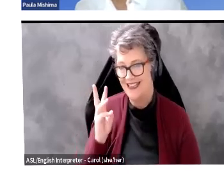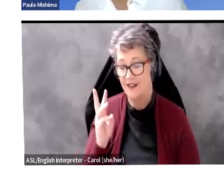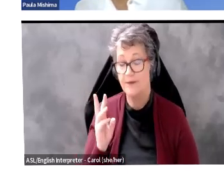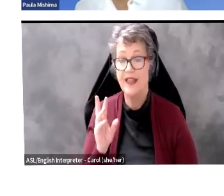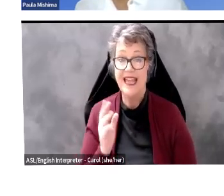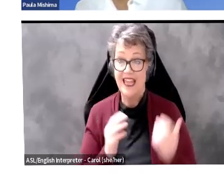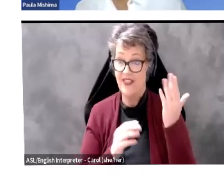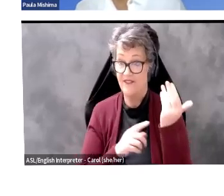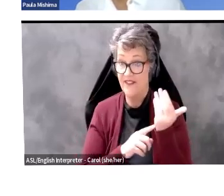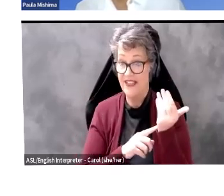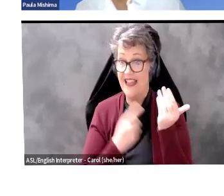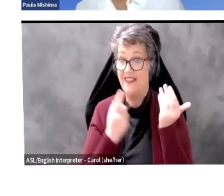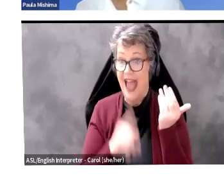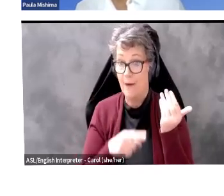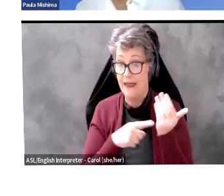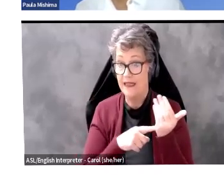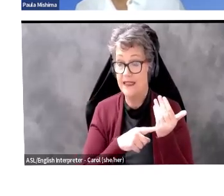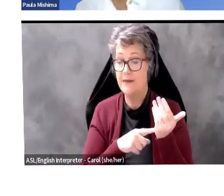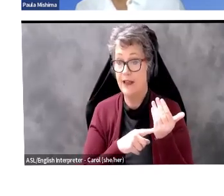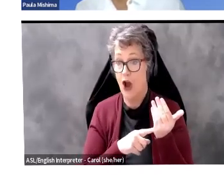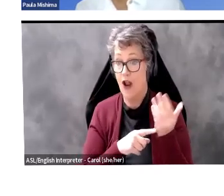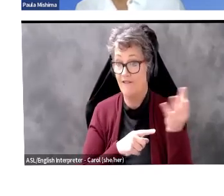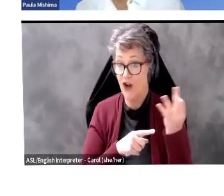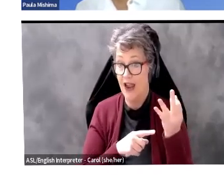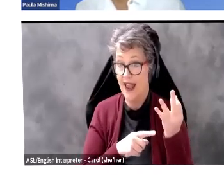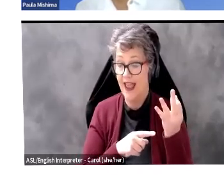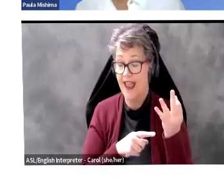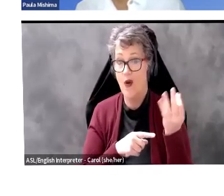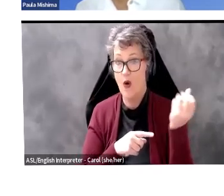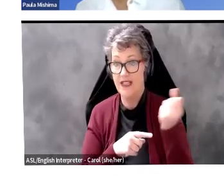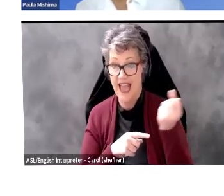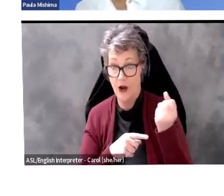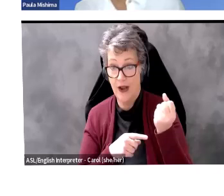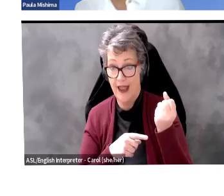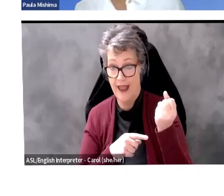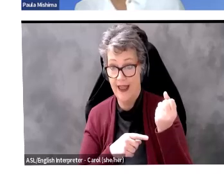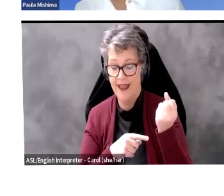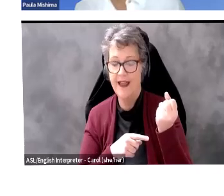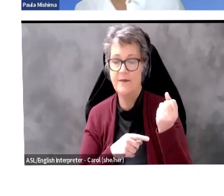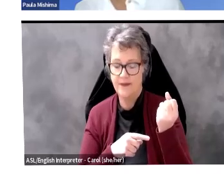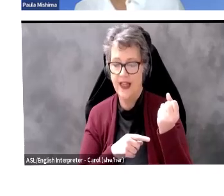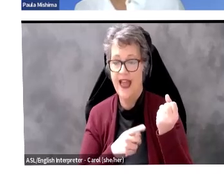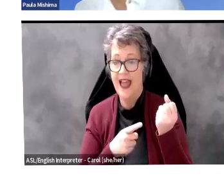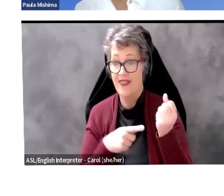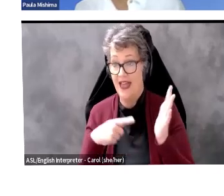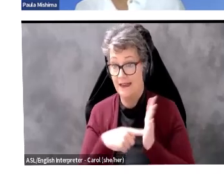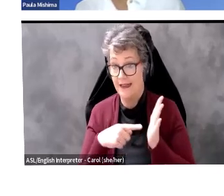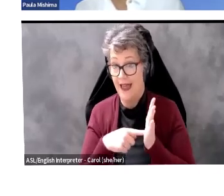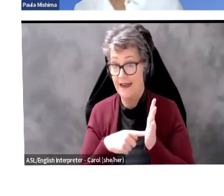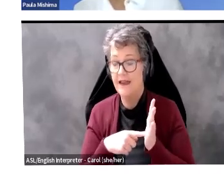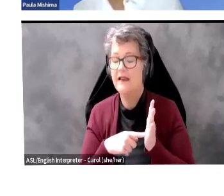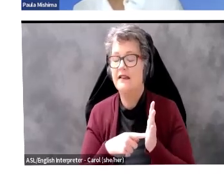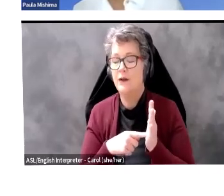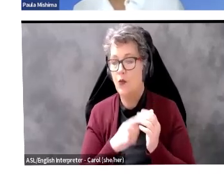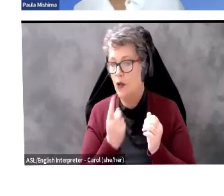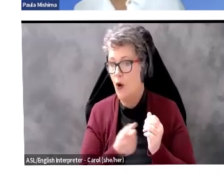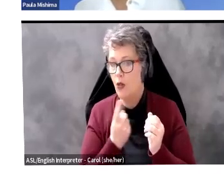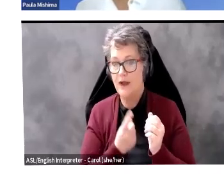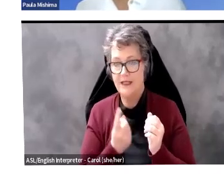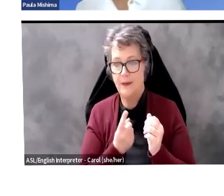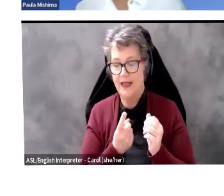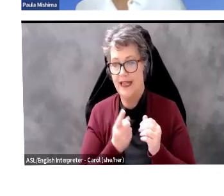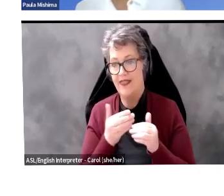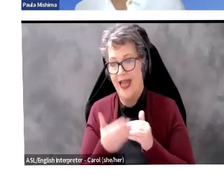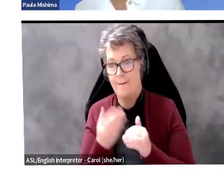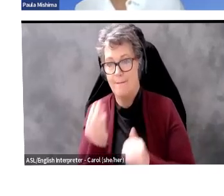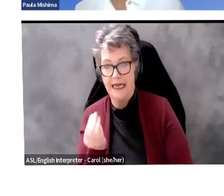August 15th happens to land on a Friday or a Saturday, then the deadline will always be the